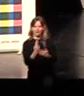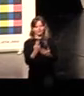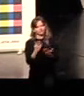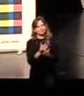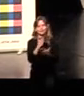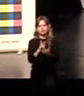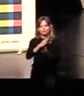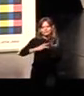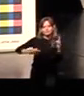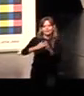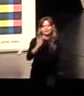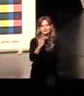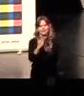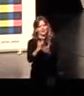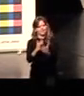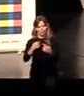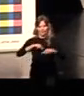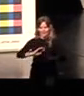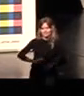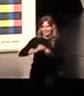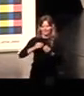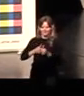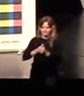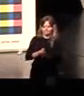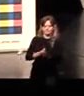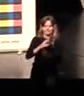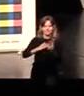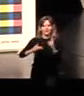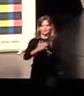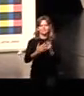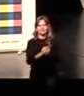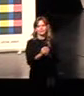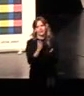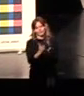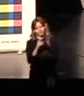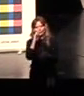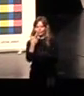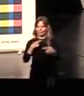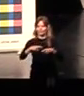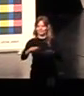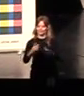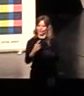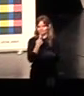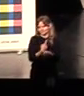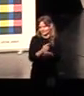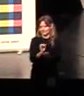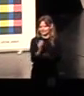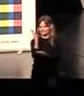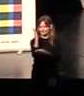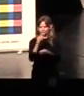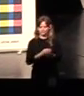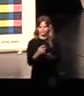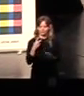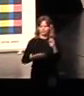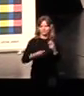to make society and virtual dat hij wilde dat ik hem in die speech te delen zo brussels and recently